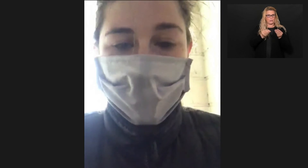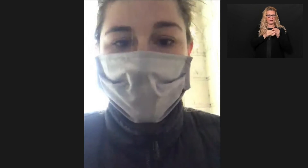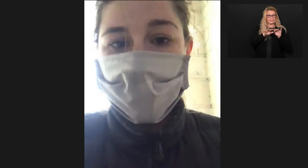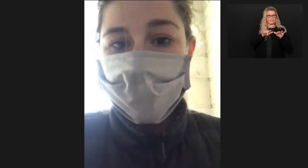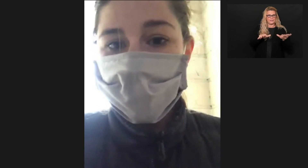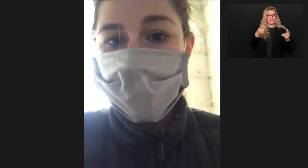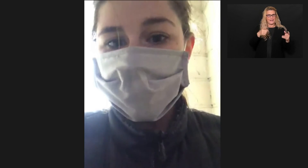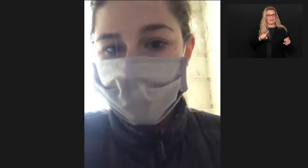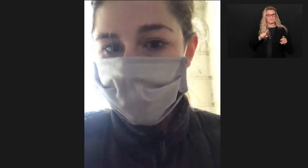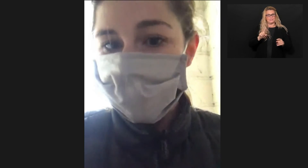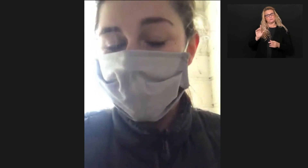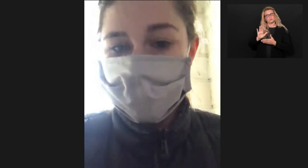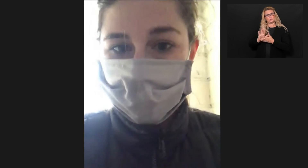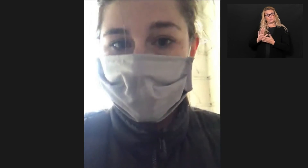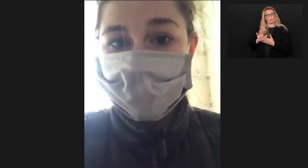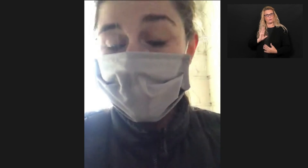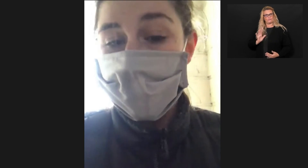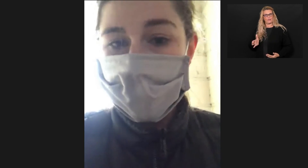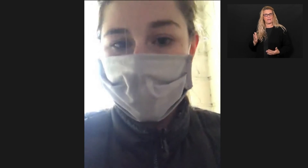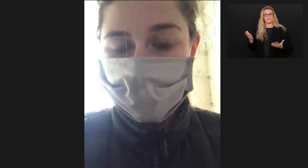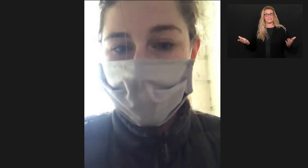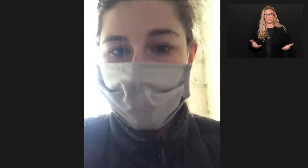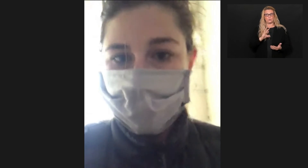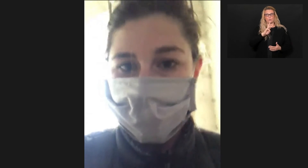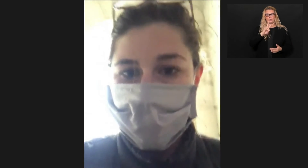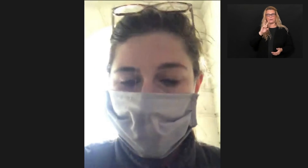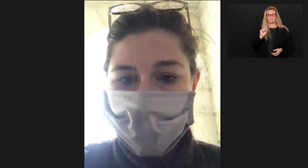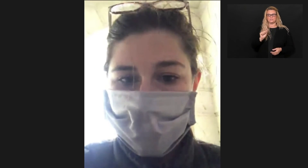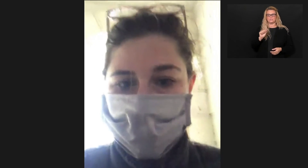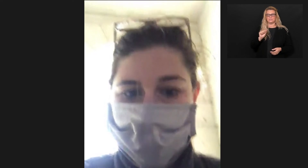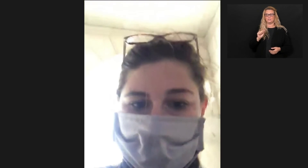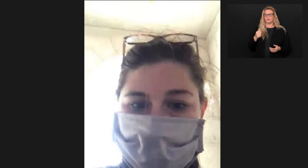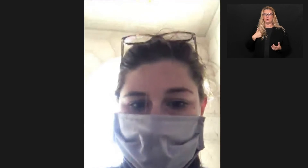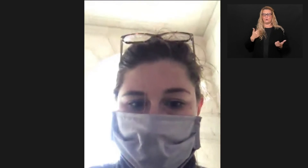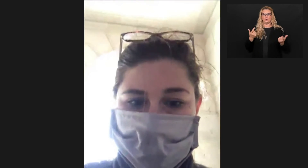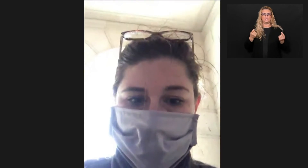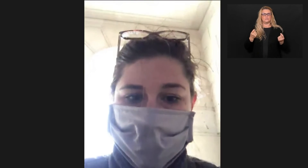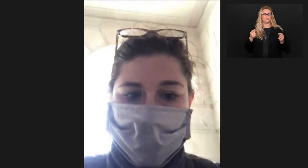schools. What are we as West Virginians doing to get kids back in school?